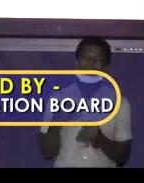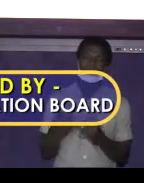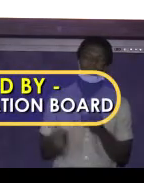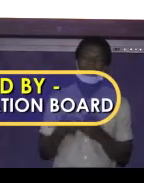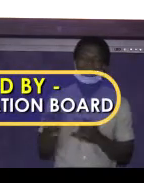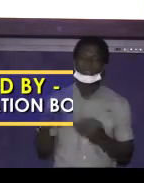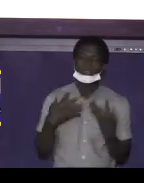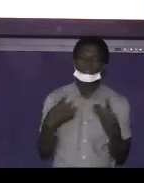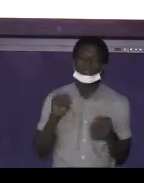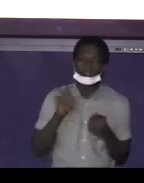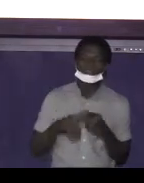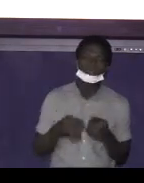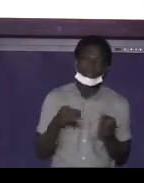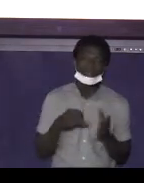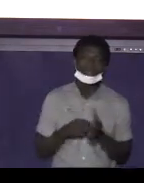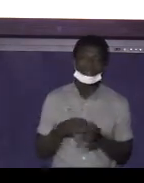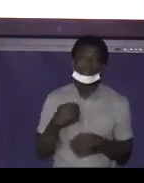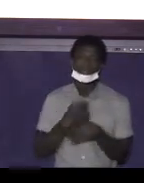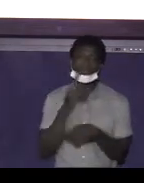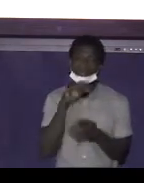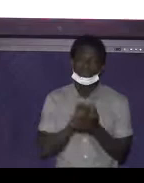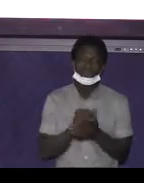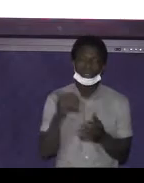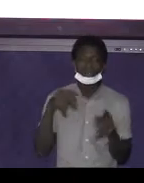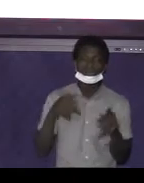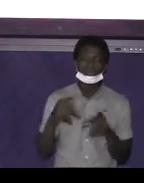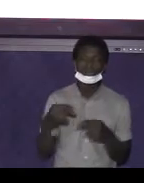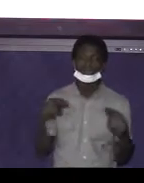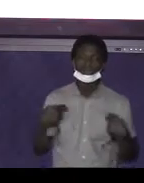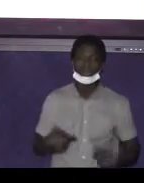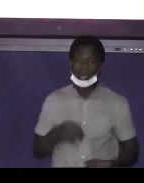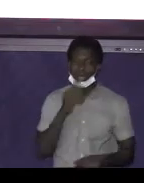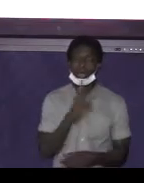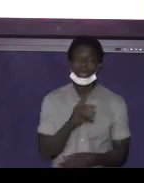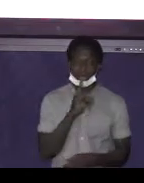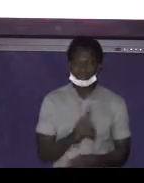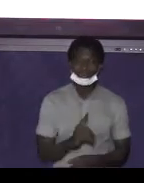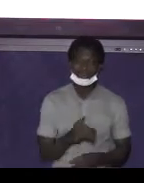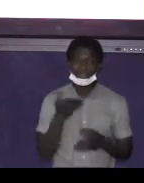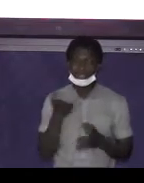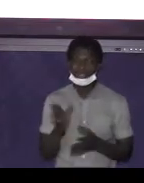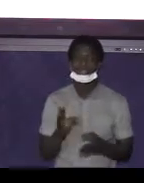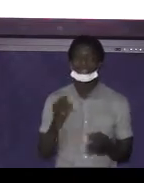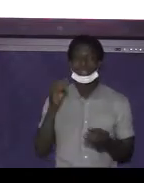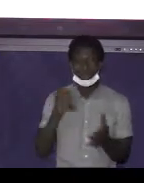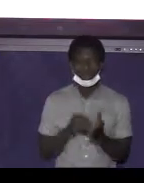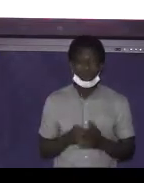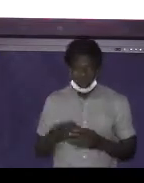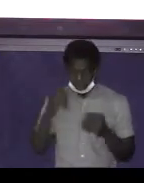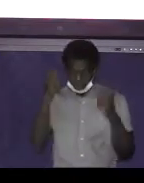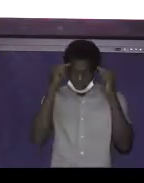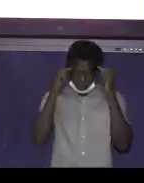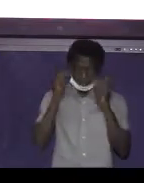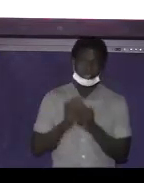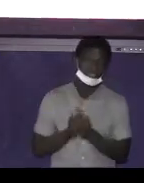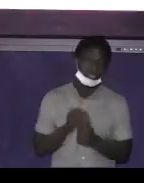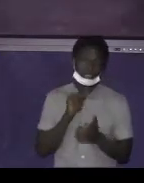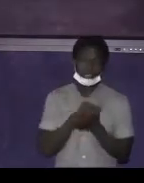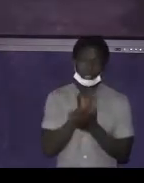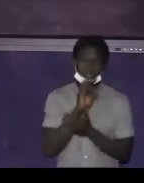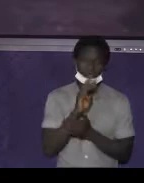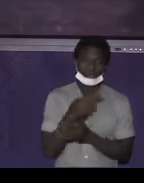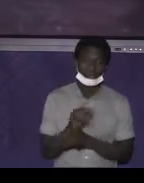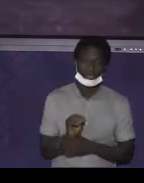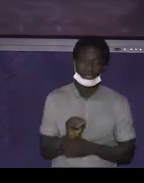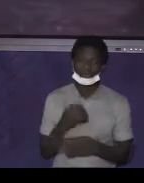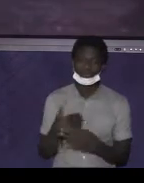we have lasting solution to it and making sure that people's health are really their own concern. That's